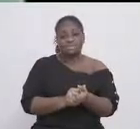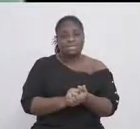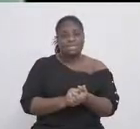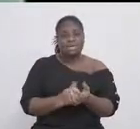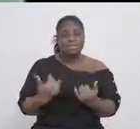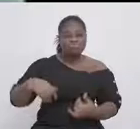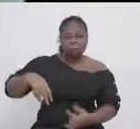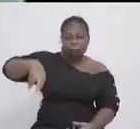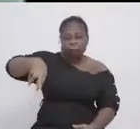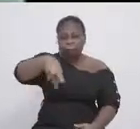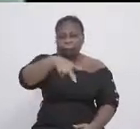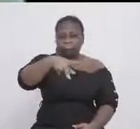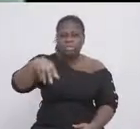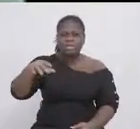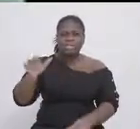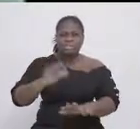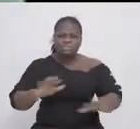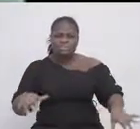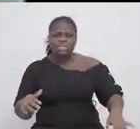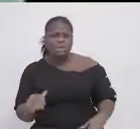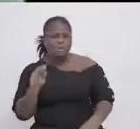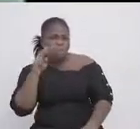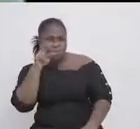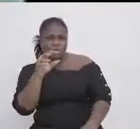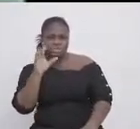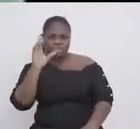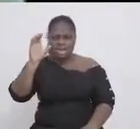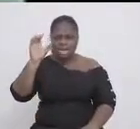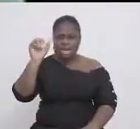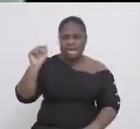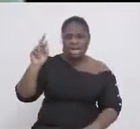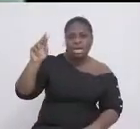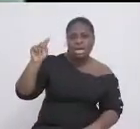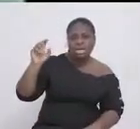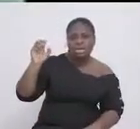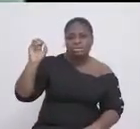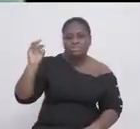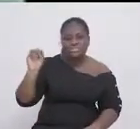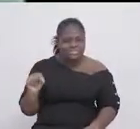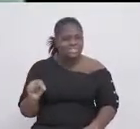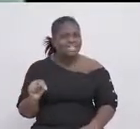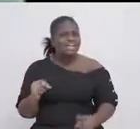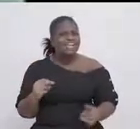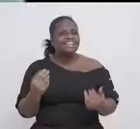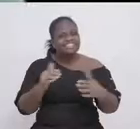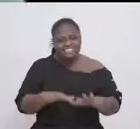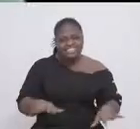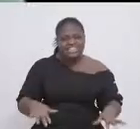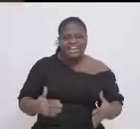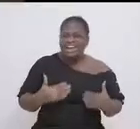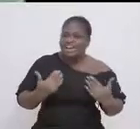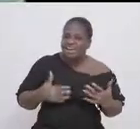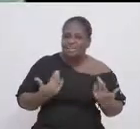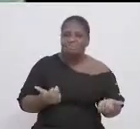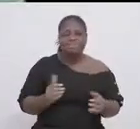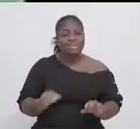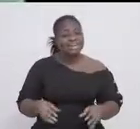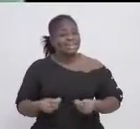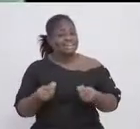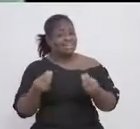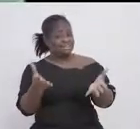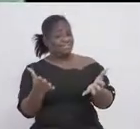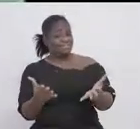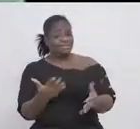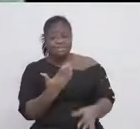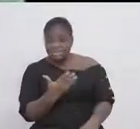move around, kids are watching cartoons. Kids are fascinated about all the things on the devices. Like, we are giving them the